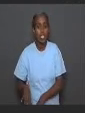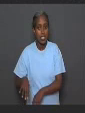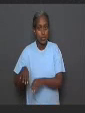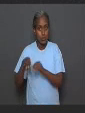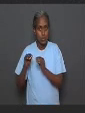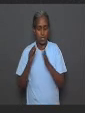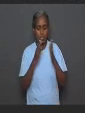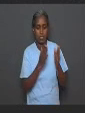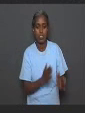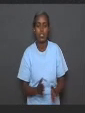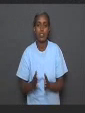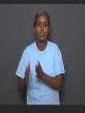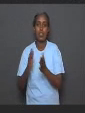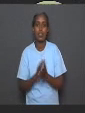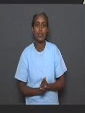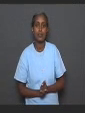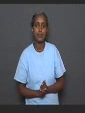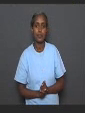Students, let's get ready.